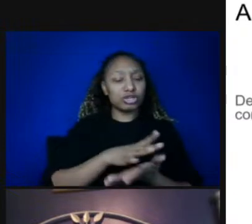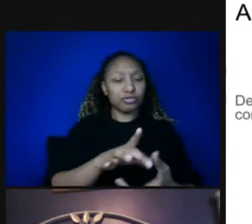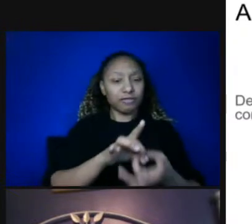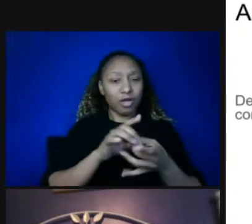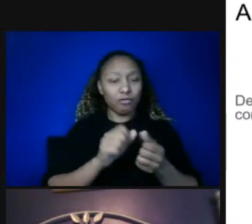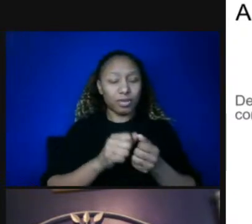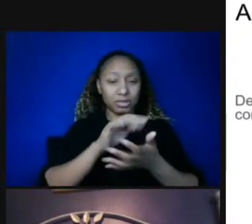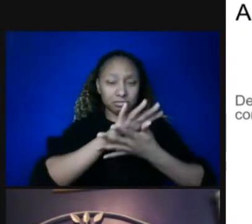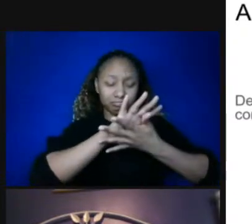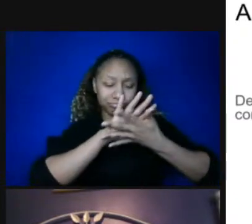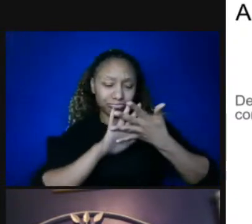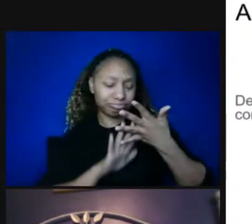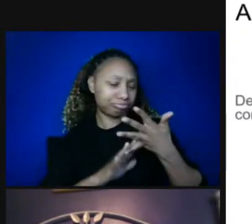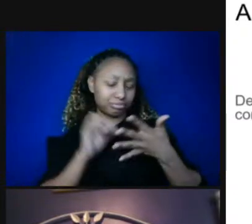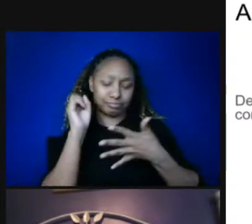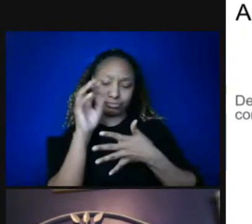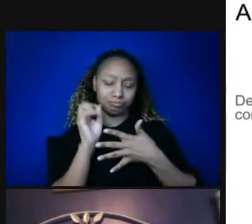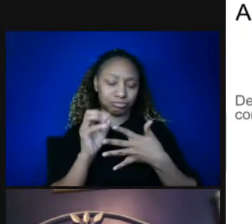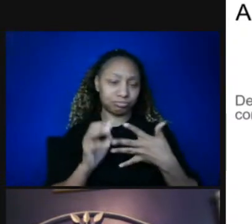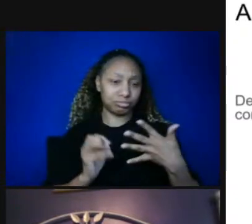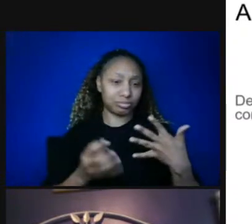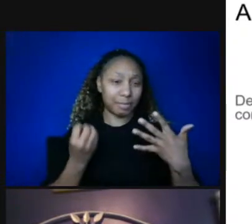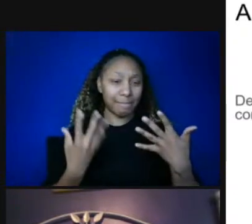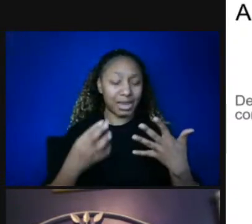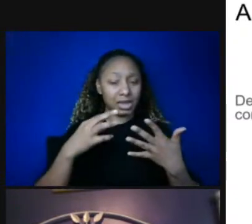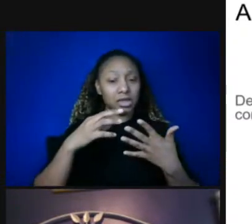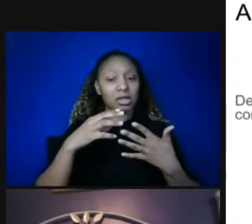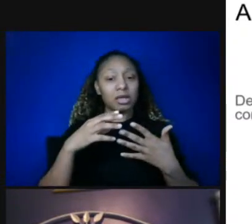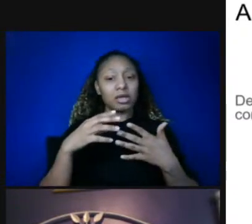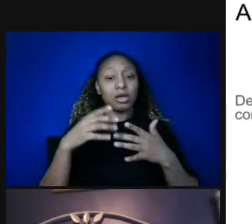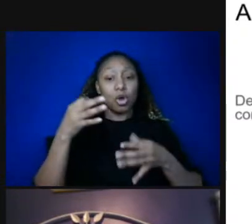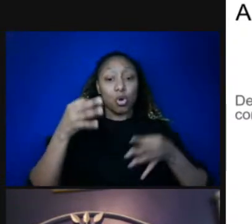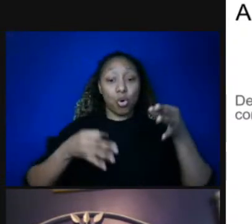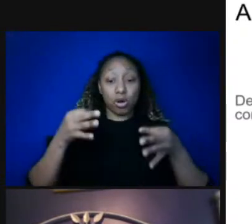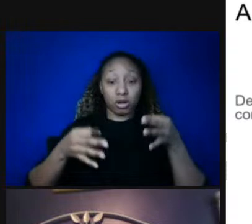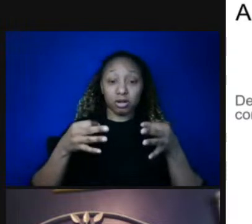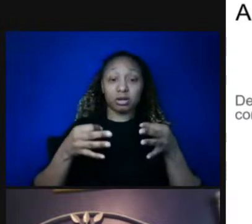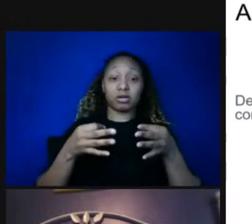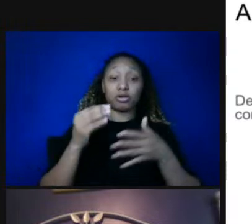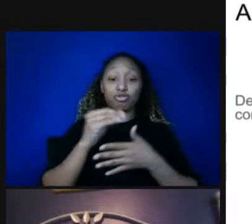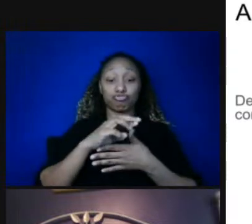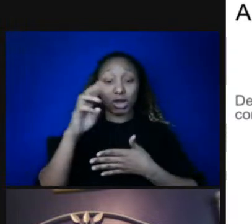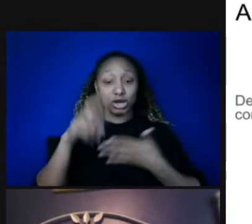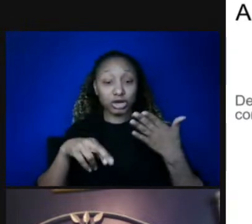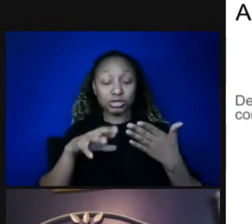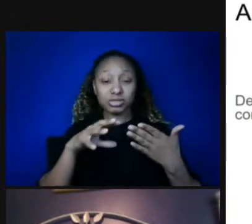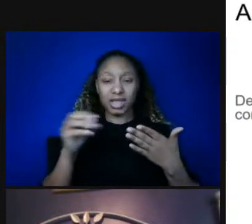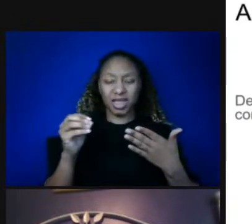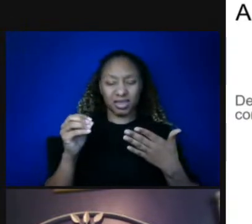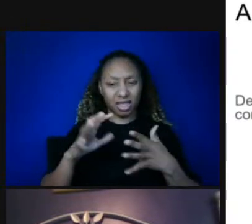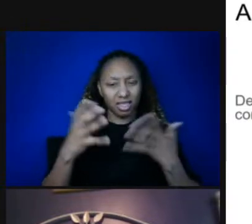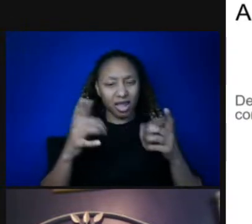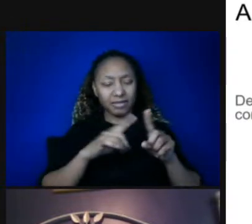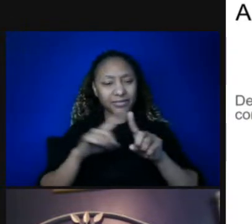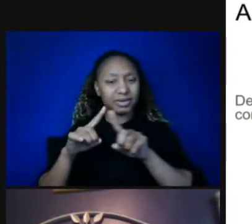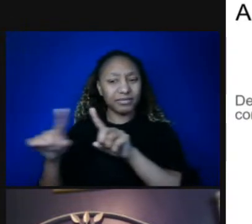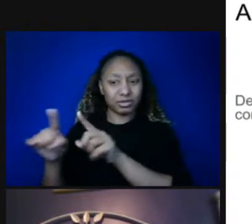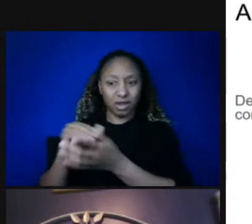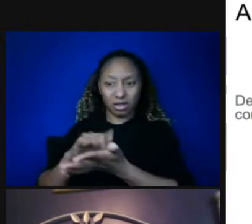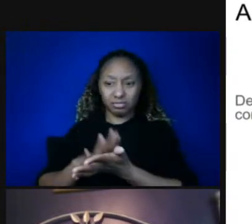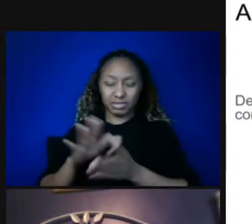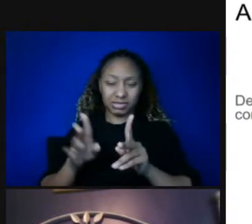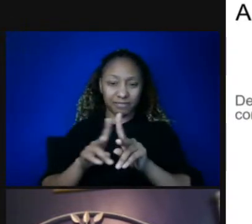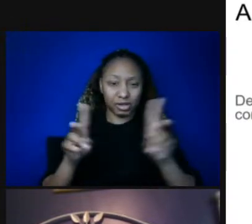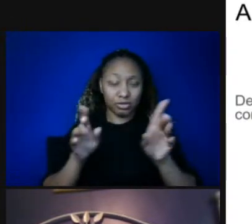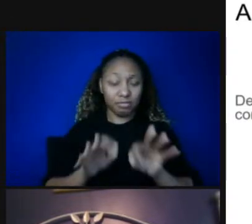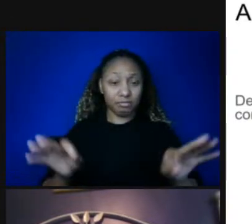land patents, depositions, court records, and many others dating from the colony's inception in 1634,